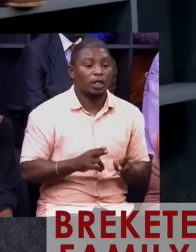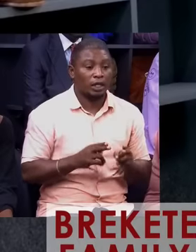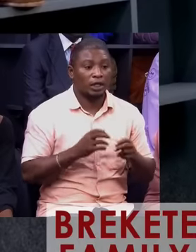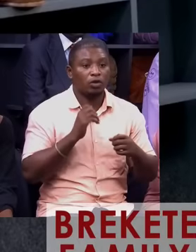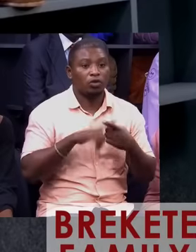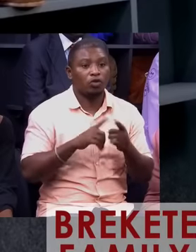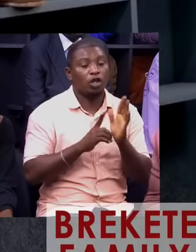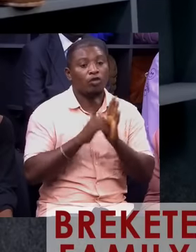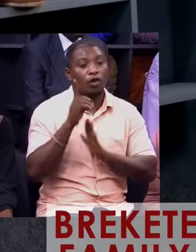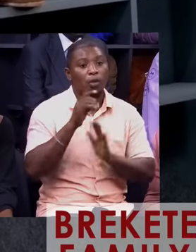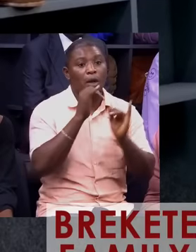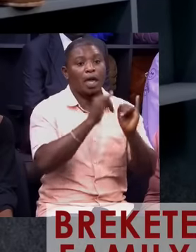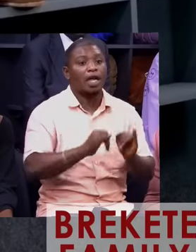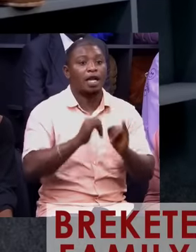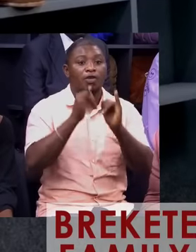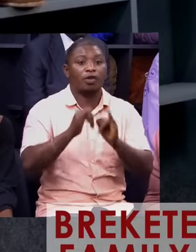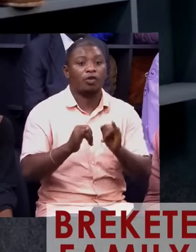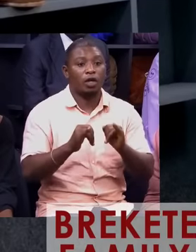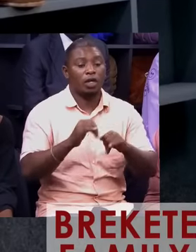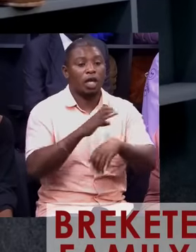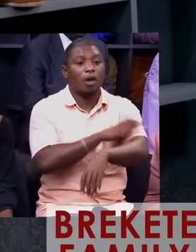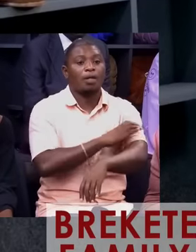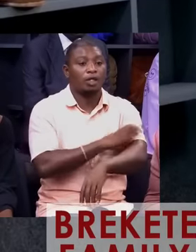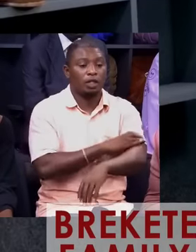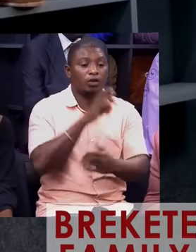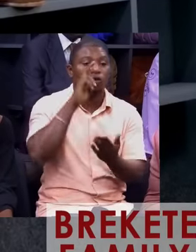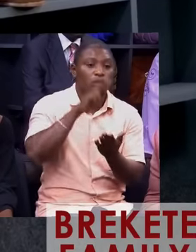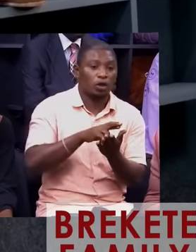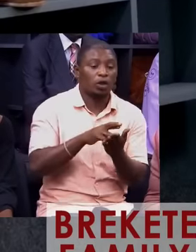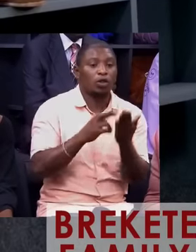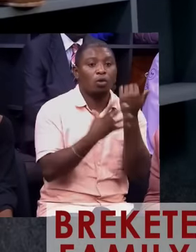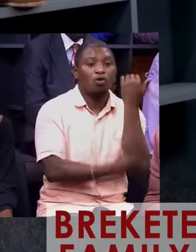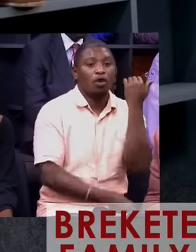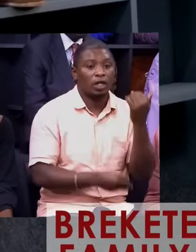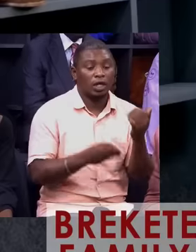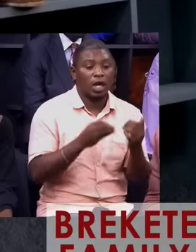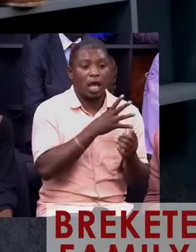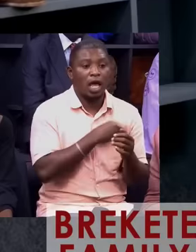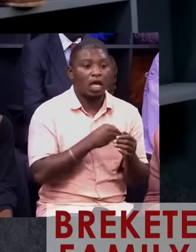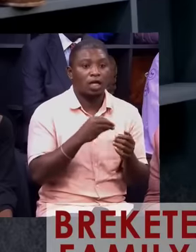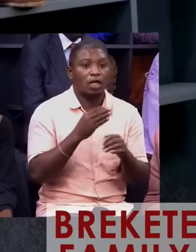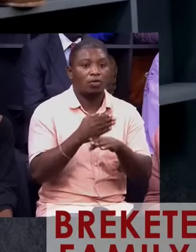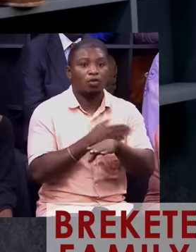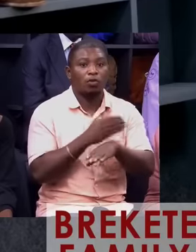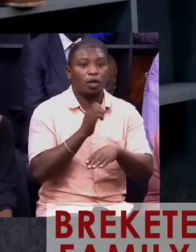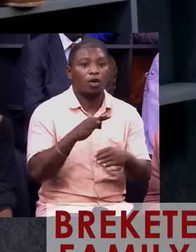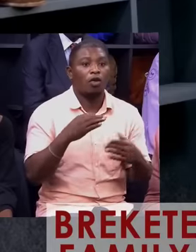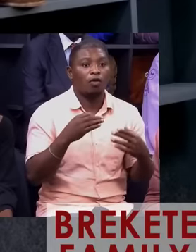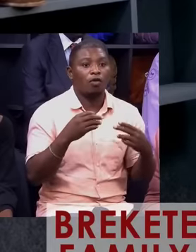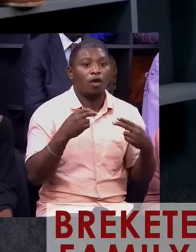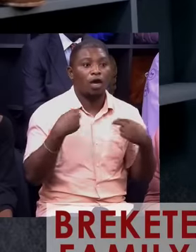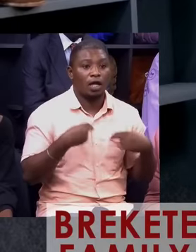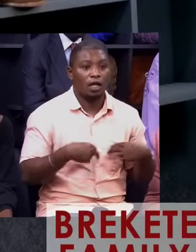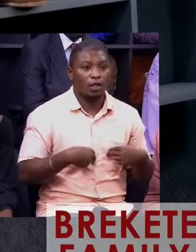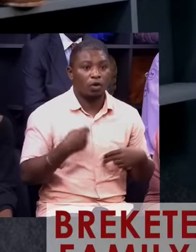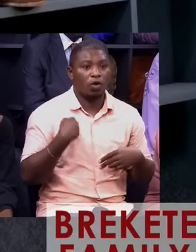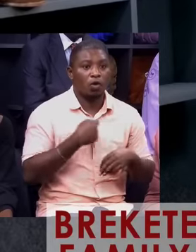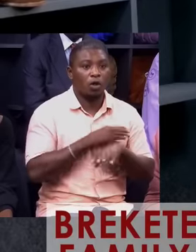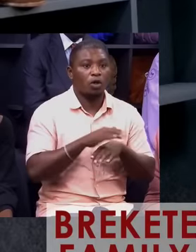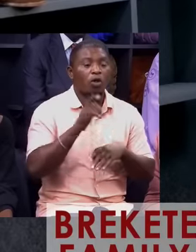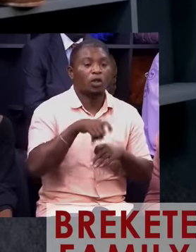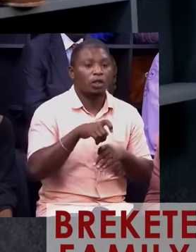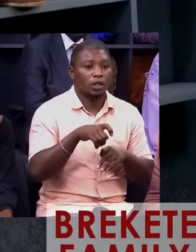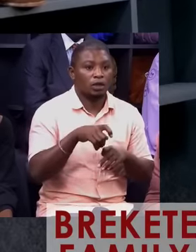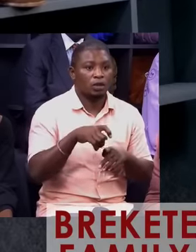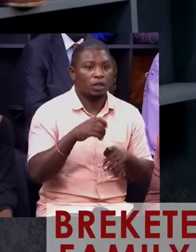individual capacities and reduce poverty and then Improvement of Health from that Foundation we don't need to